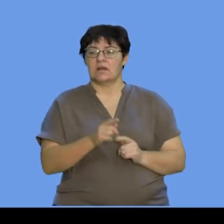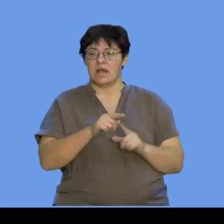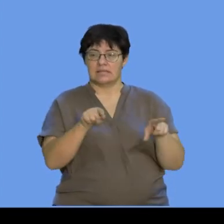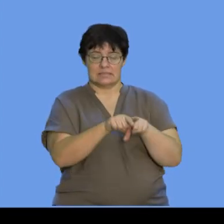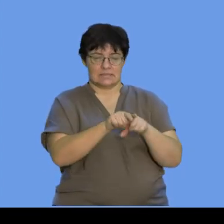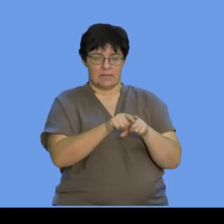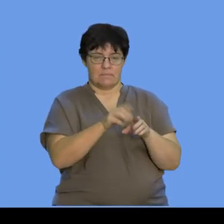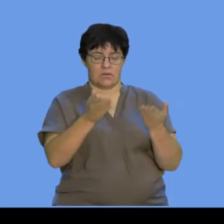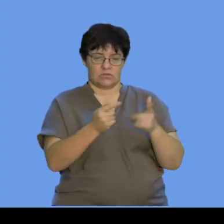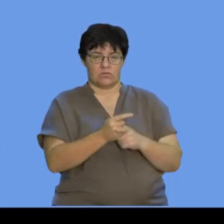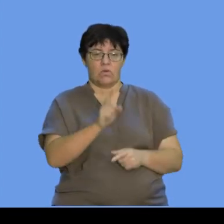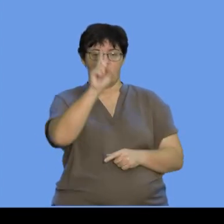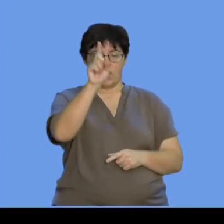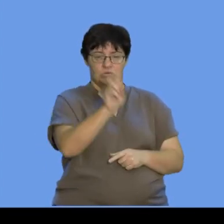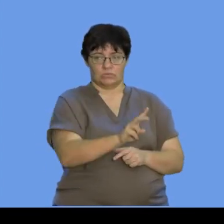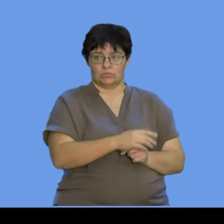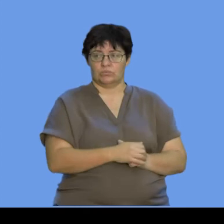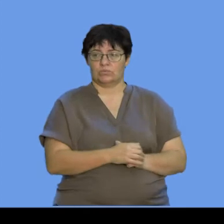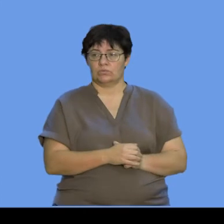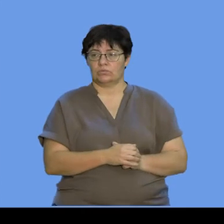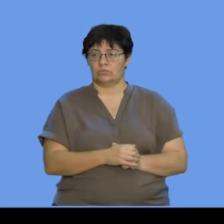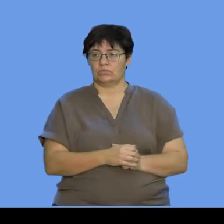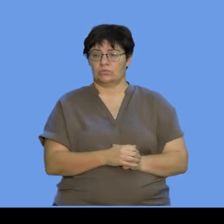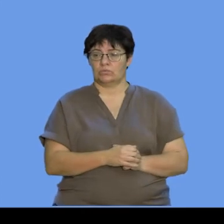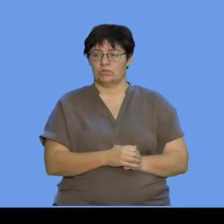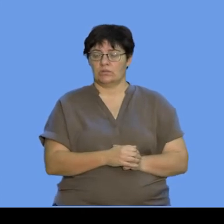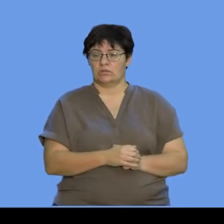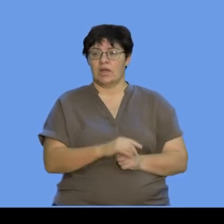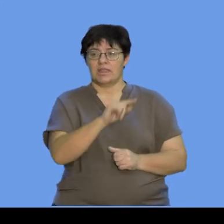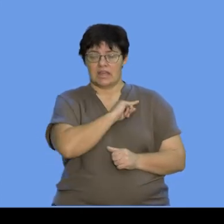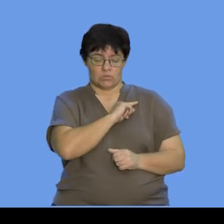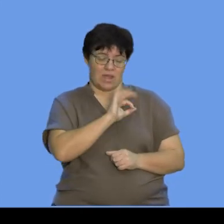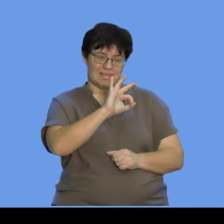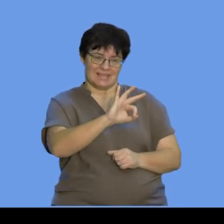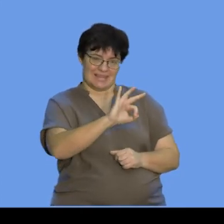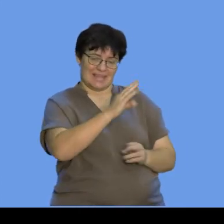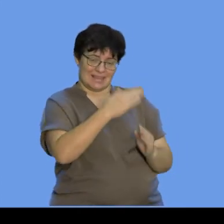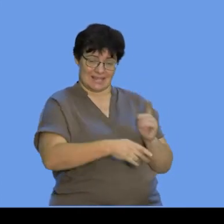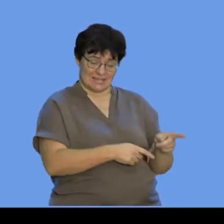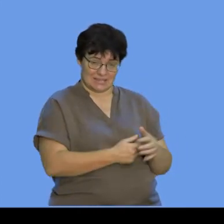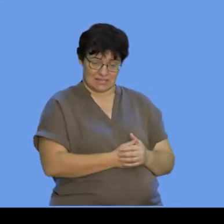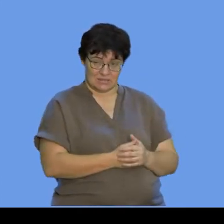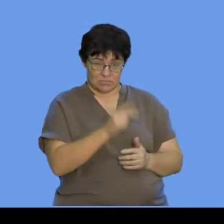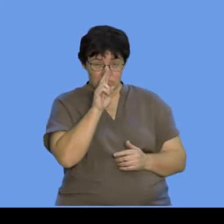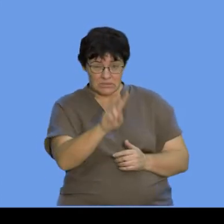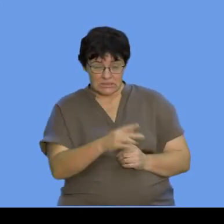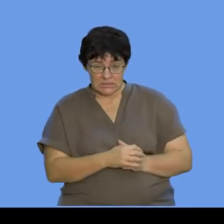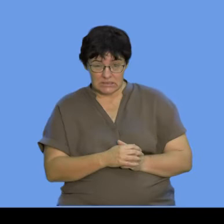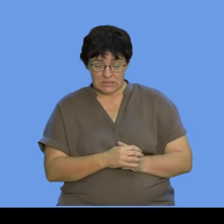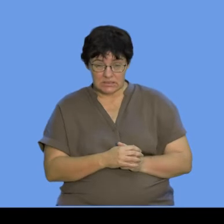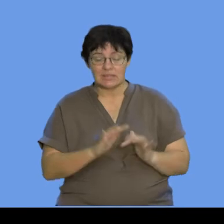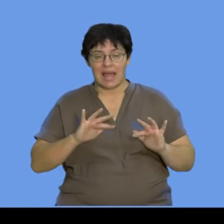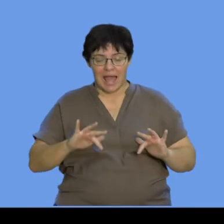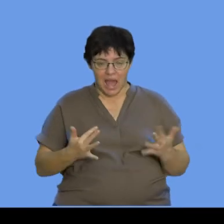the same ratio, which is a 1:2. So this is 1:2. That's why it's 3 at the end of the day. So do you